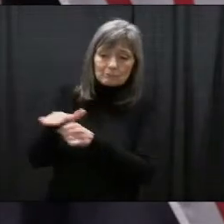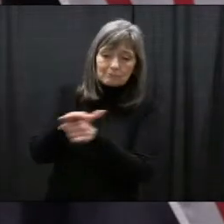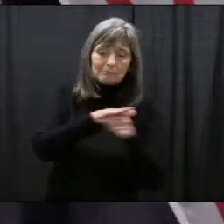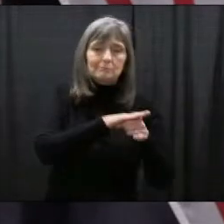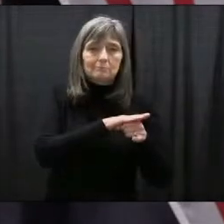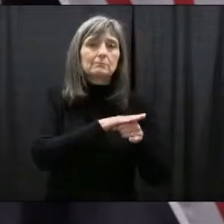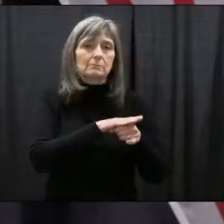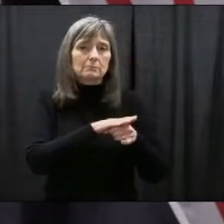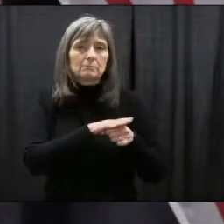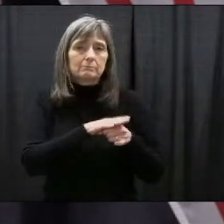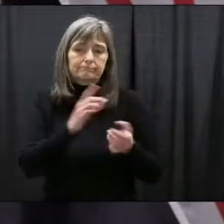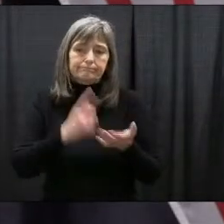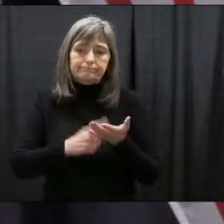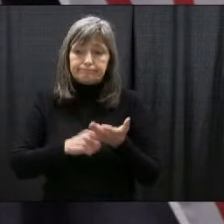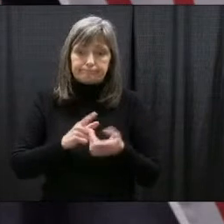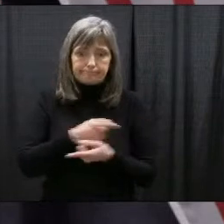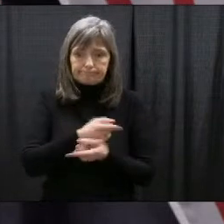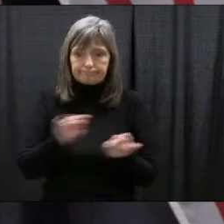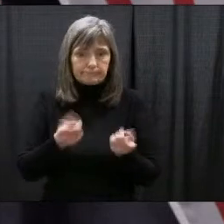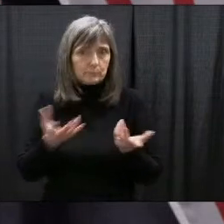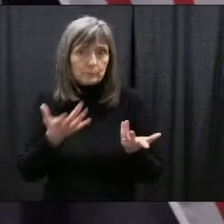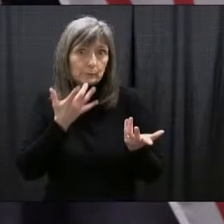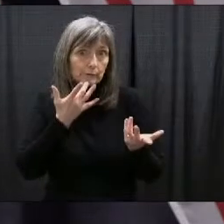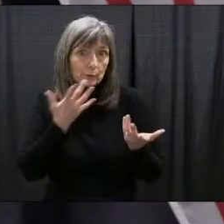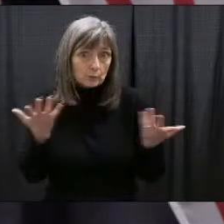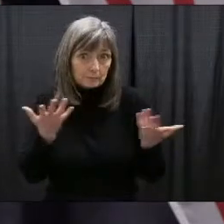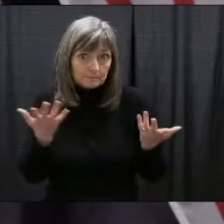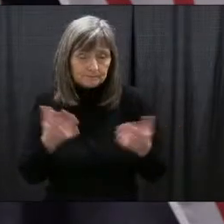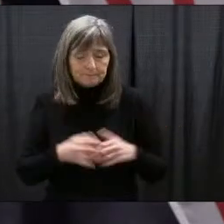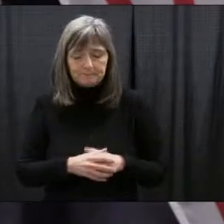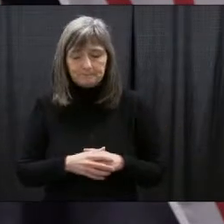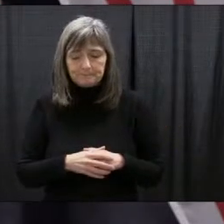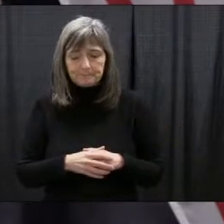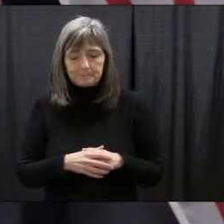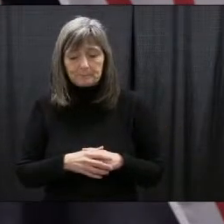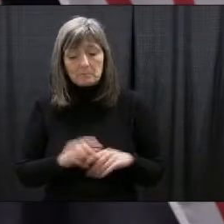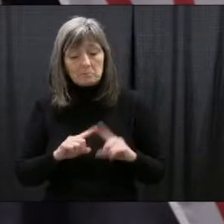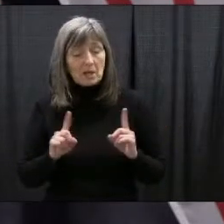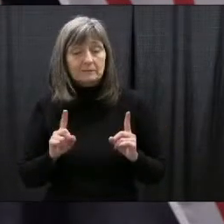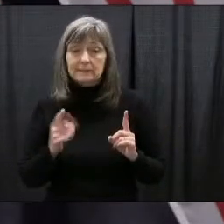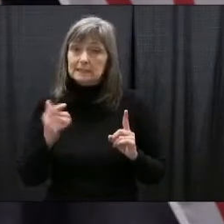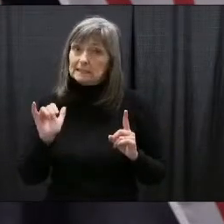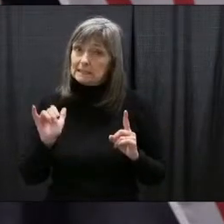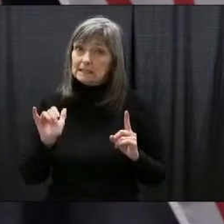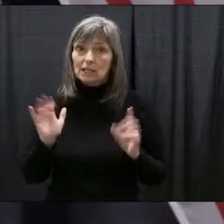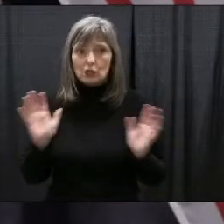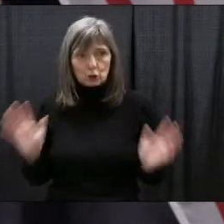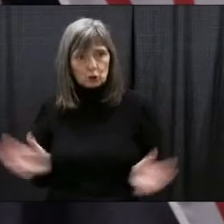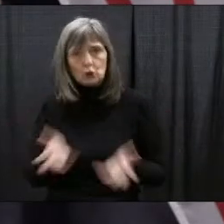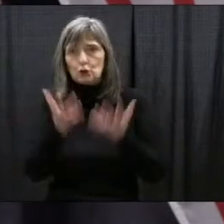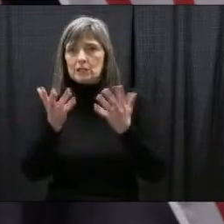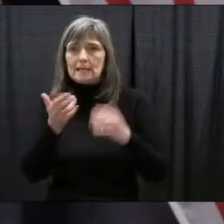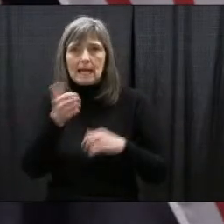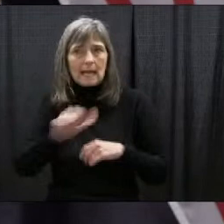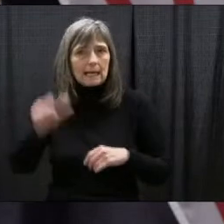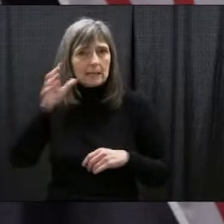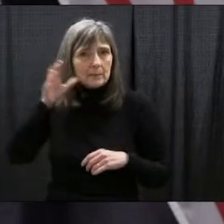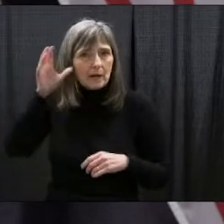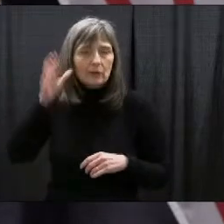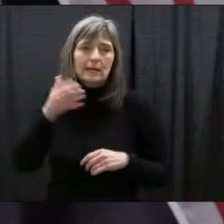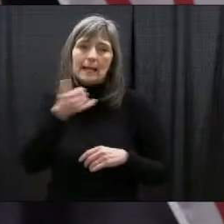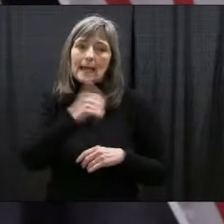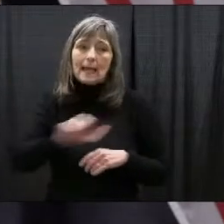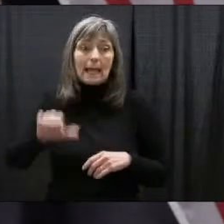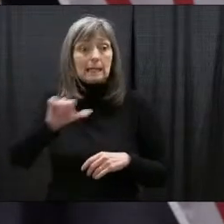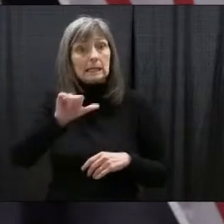to talk about masking and what they want to do moving forward. But again, I would encourage that any parent or children